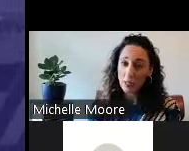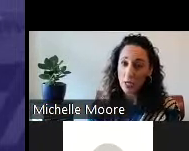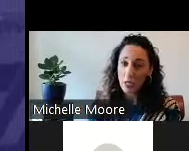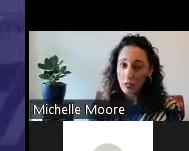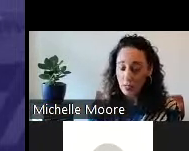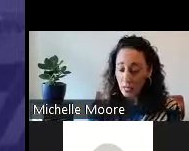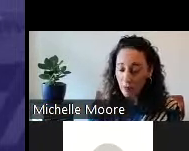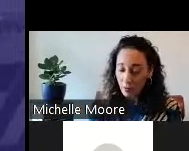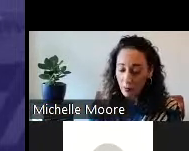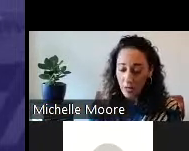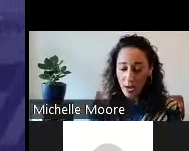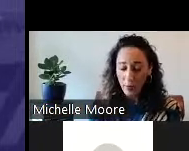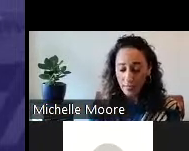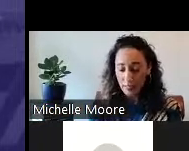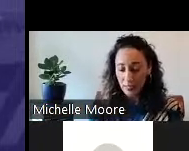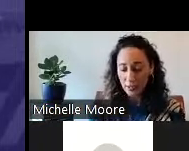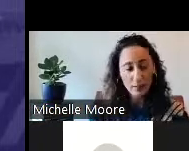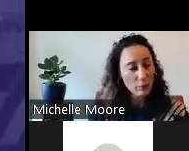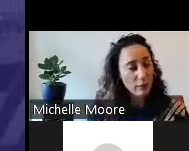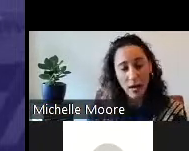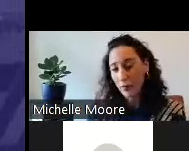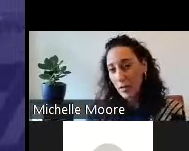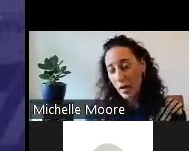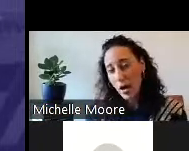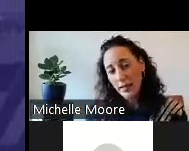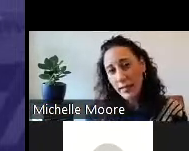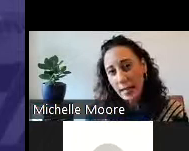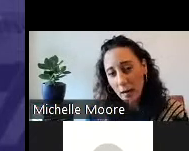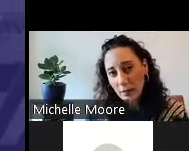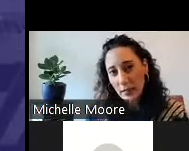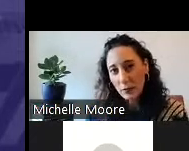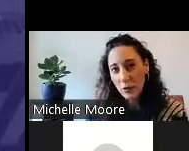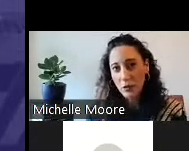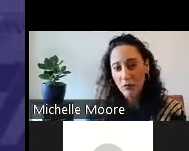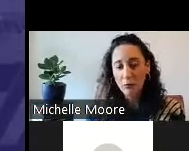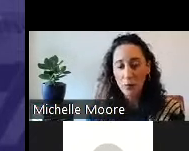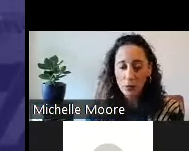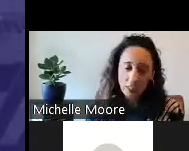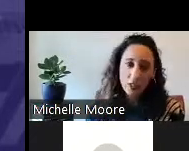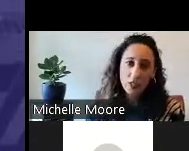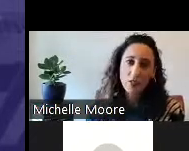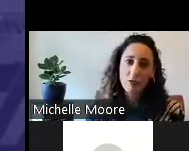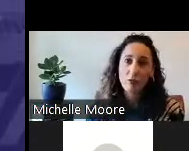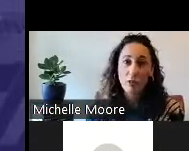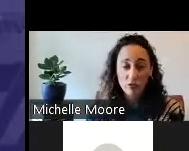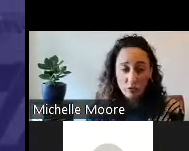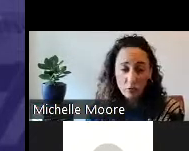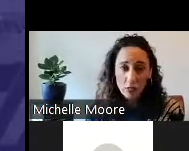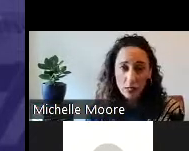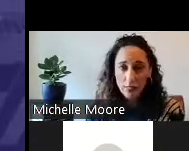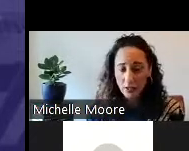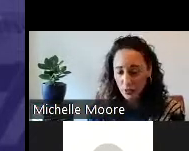to learn lots from our packed agenda. We'll have key updates for you from politicians, from